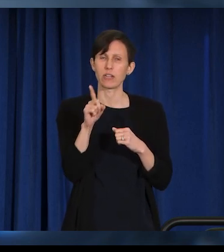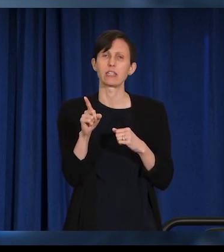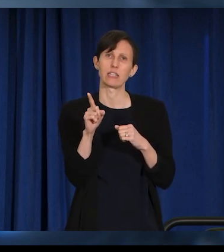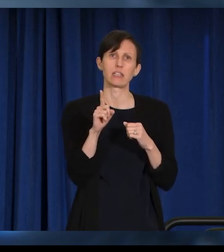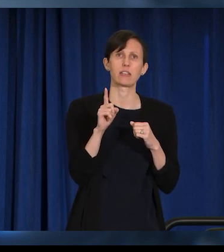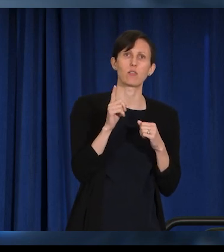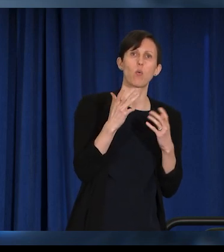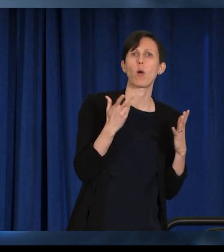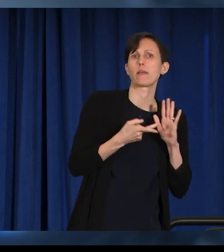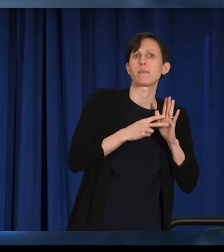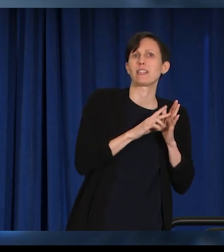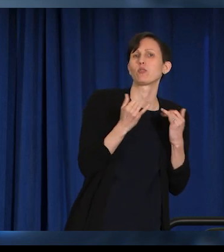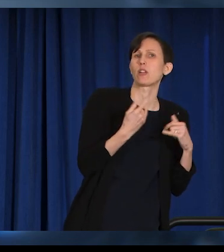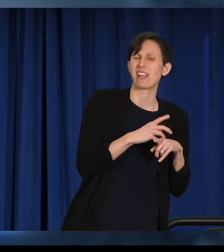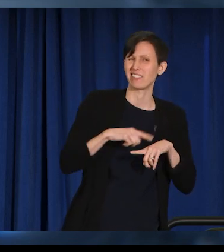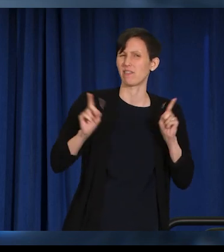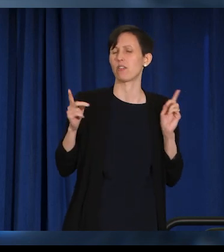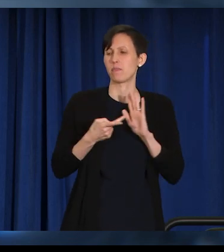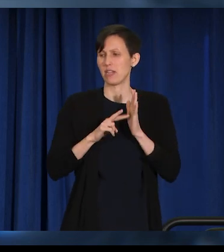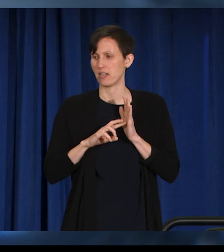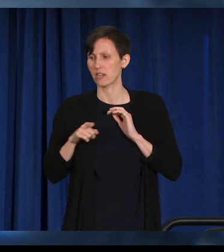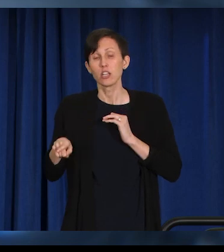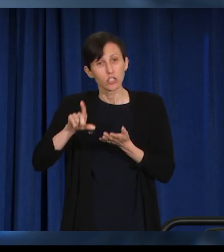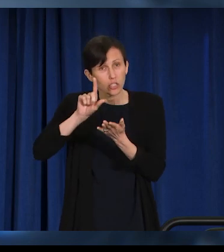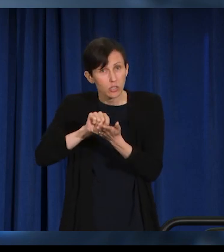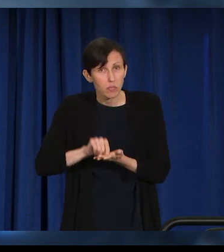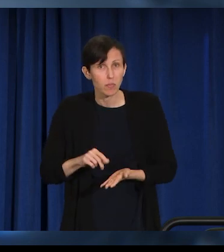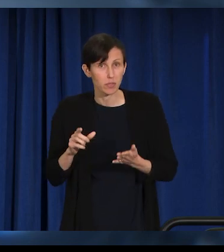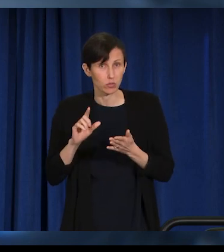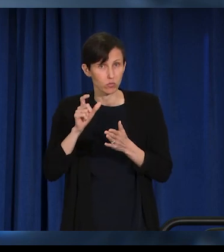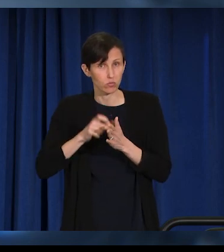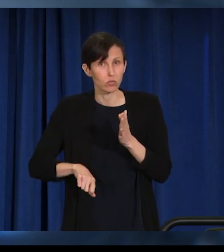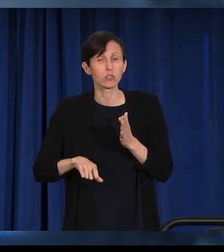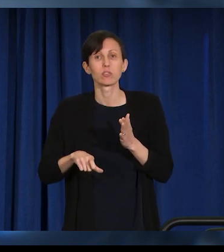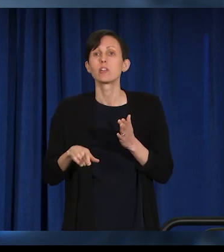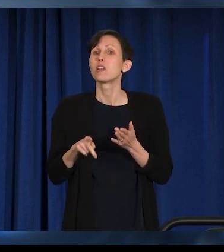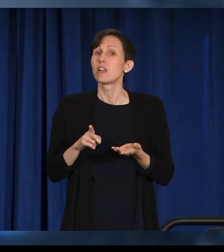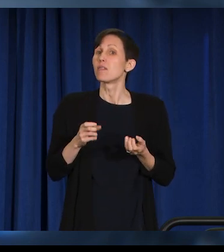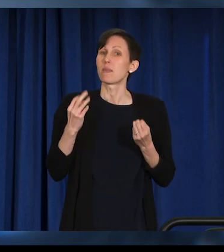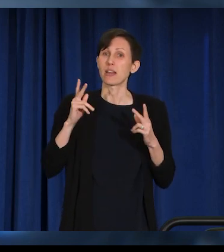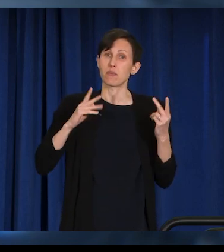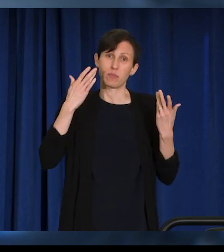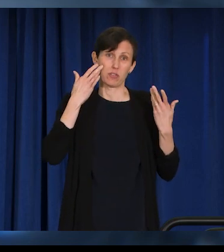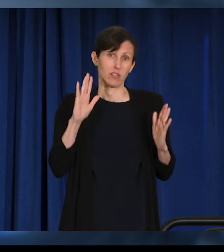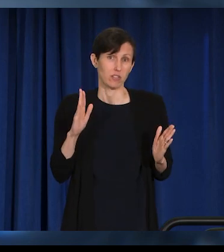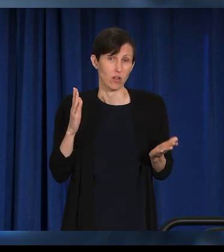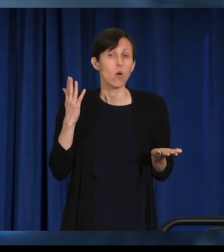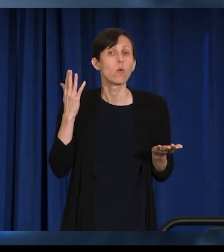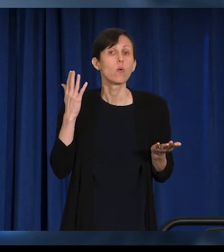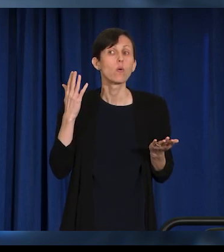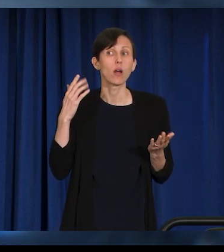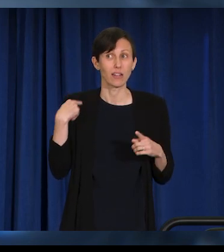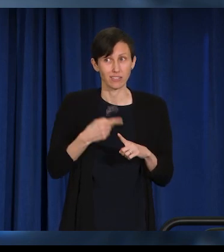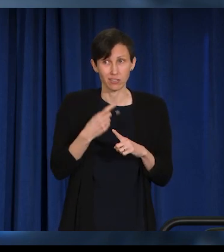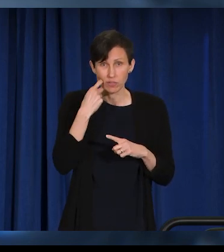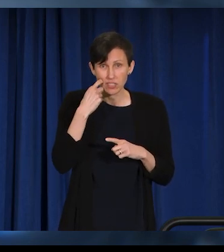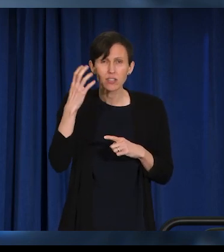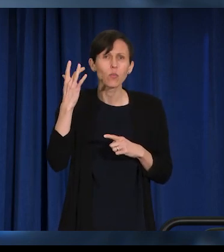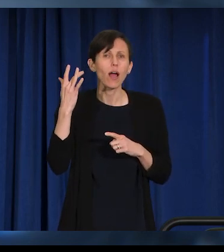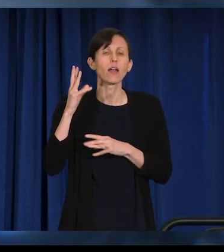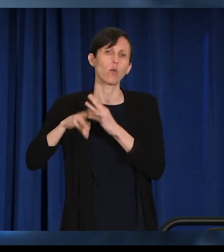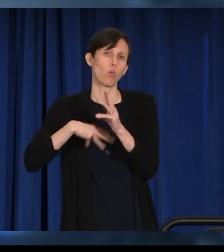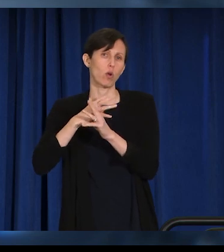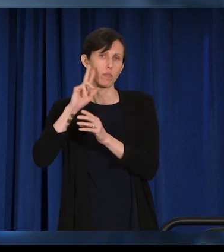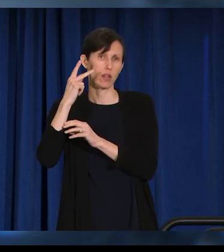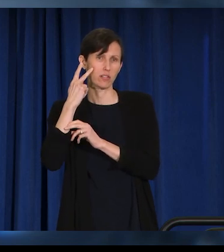Grunya published a series of papers on her findings, which were unknown until recently due to world politics. So she